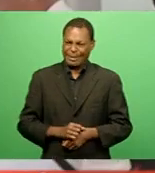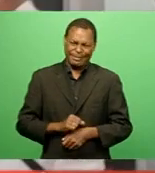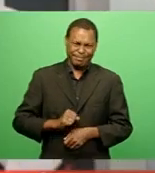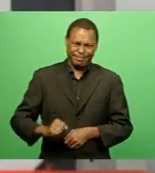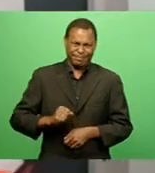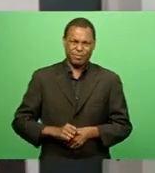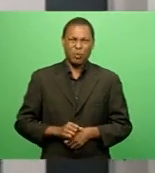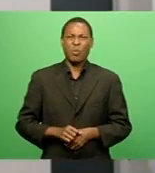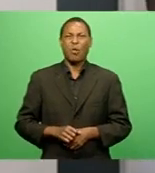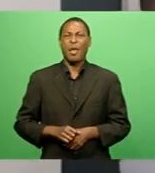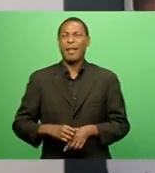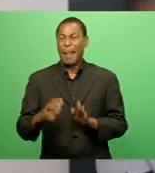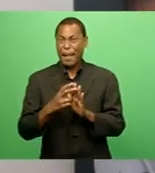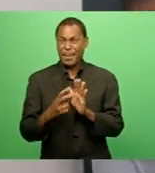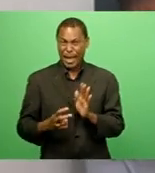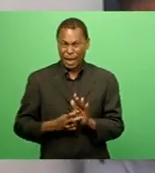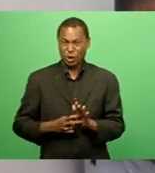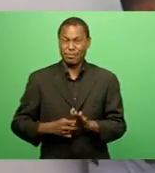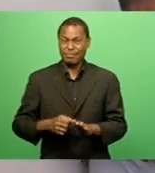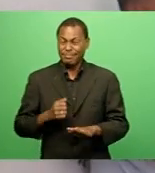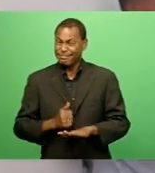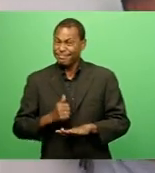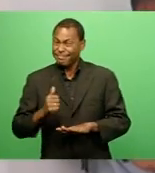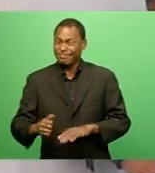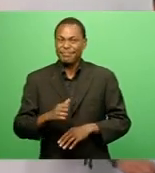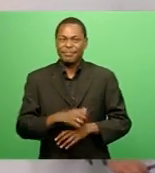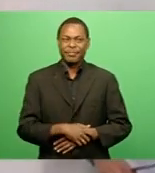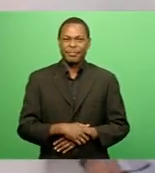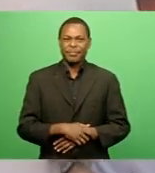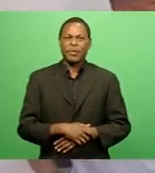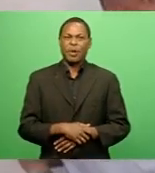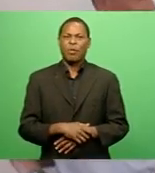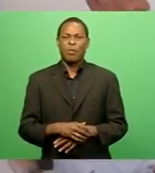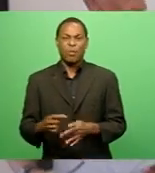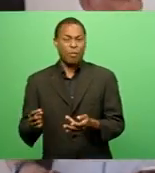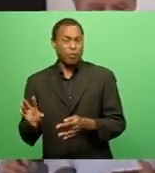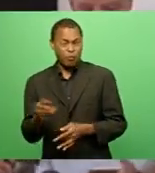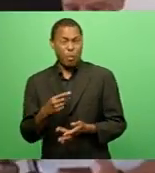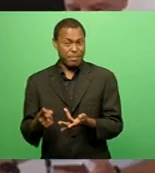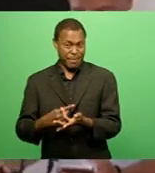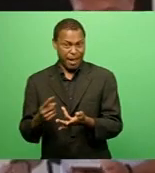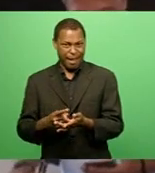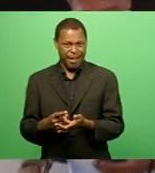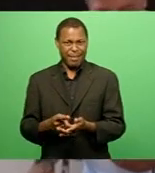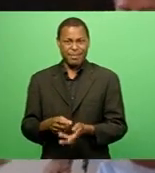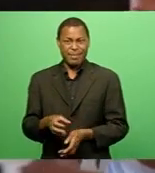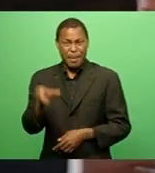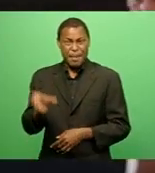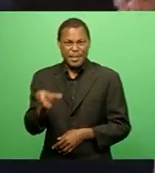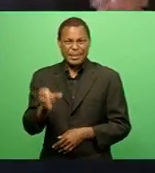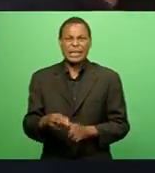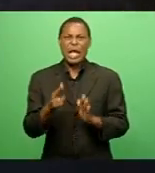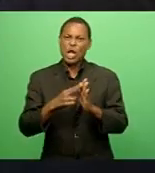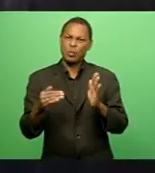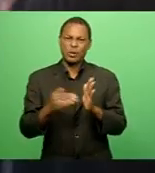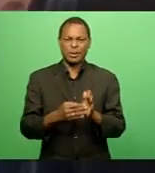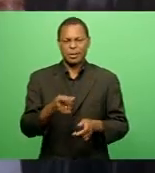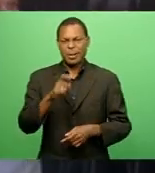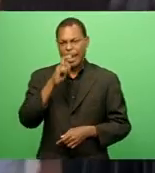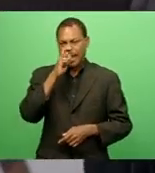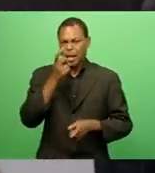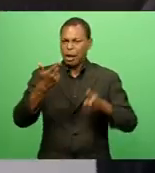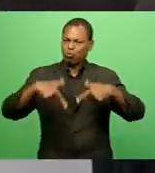by the state to use Skype and adduce evidence from a witness who is in New Zealand and is unable to travel to Fiji due